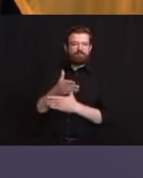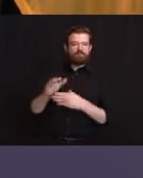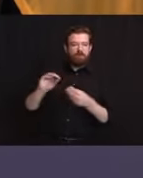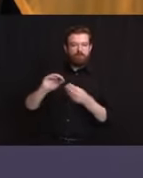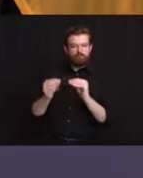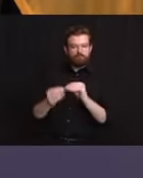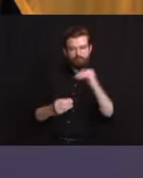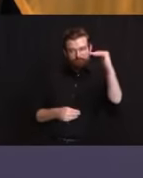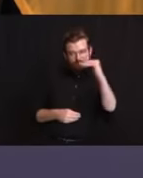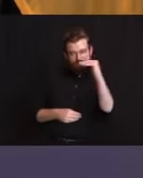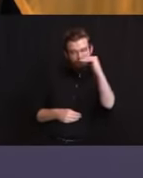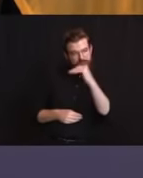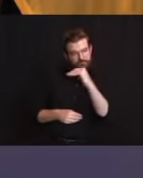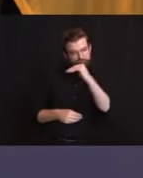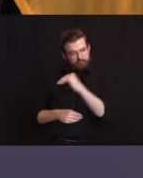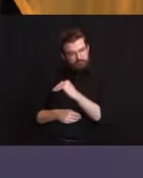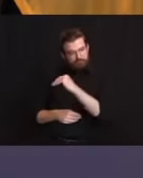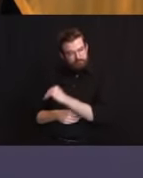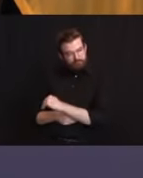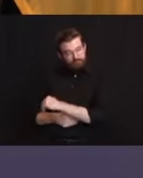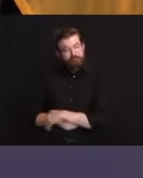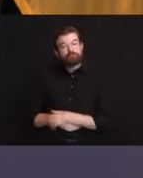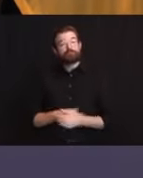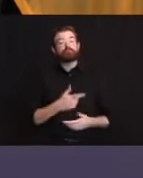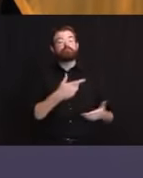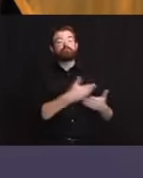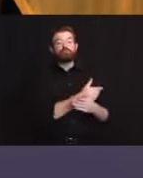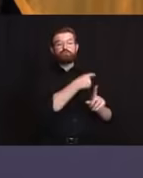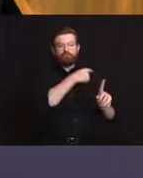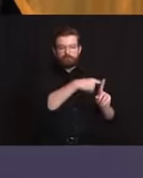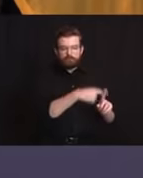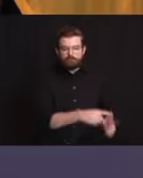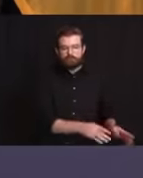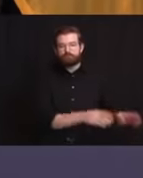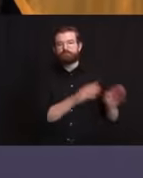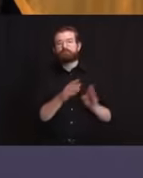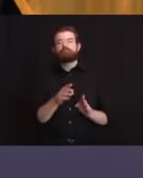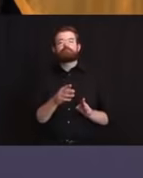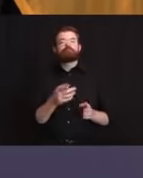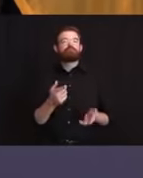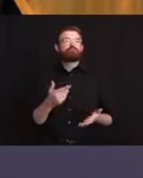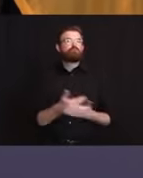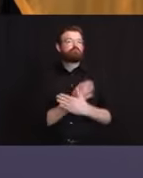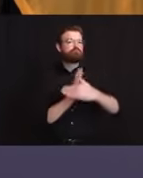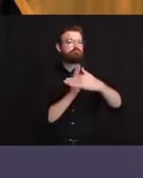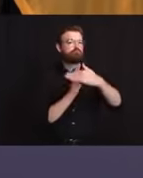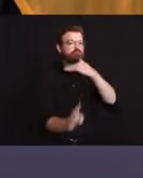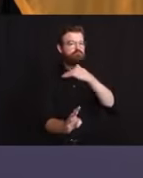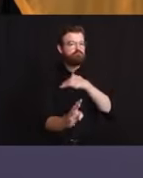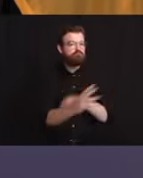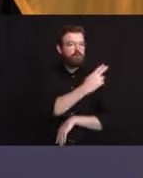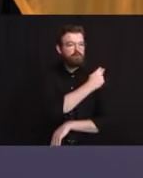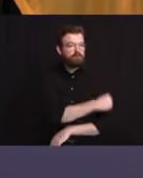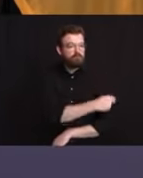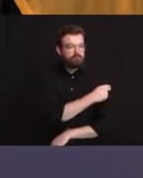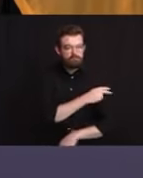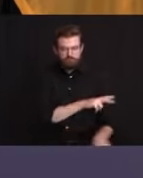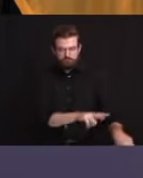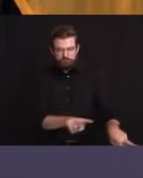positivity, new hospitalizations. It's going to be that we have a good degree of confidence